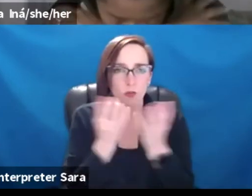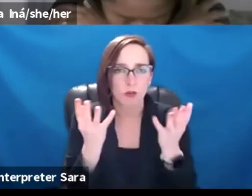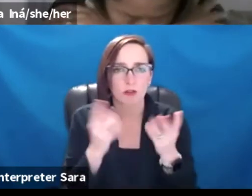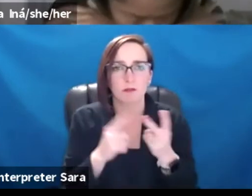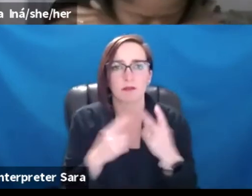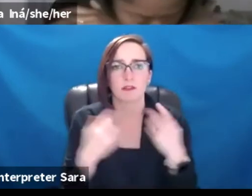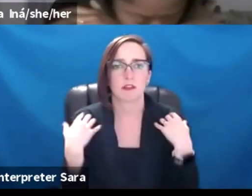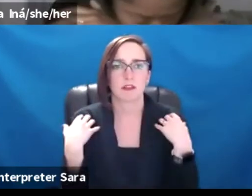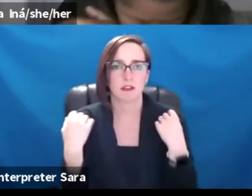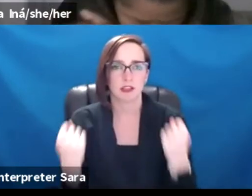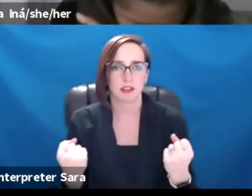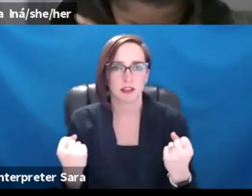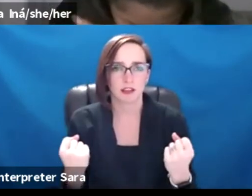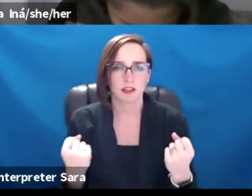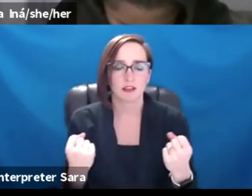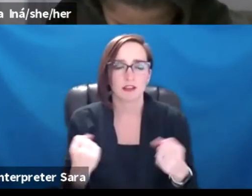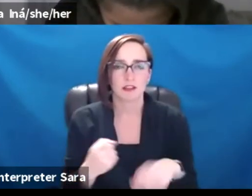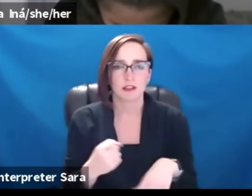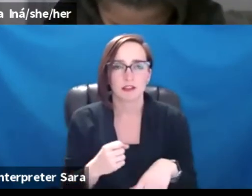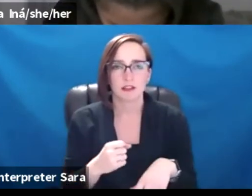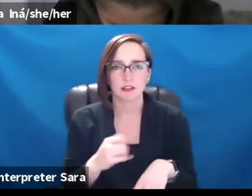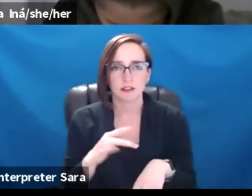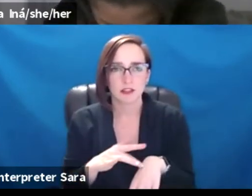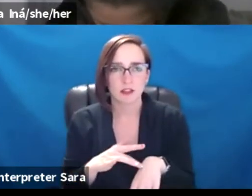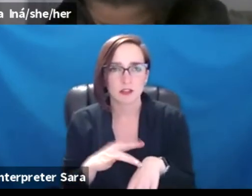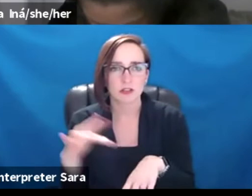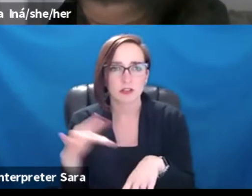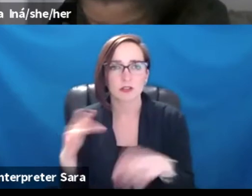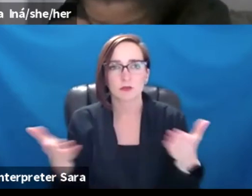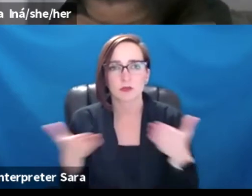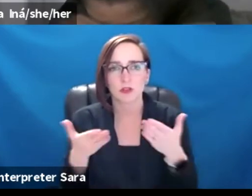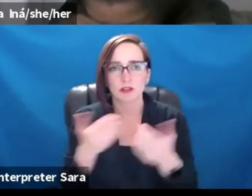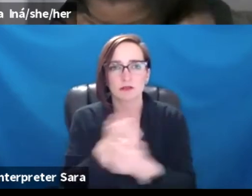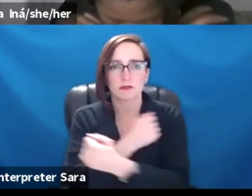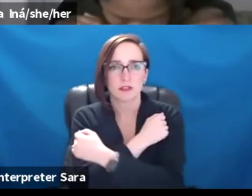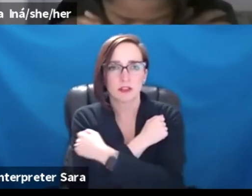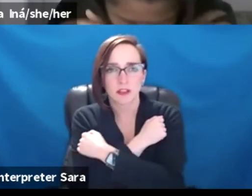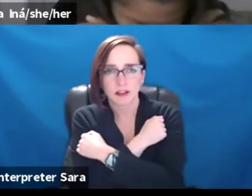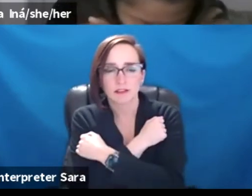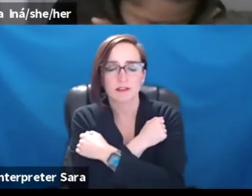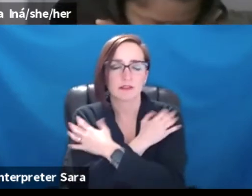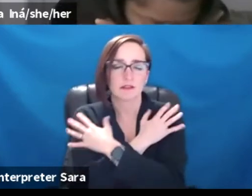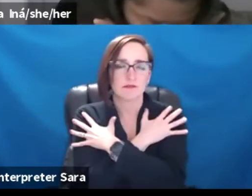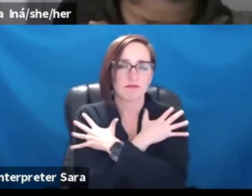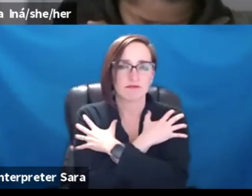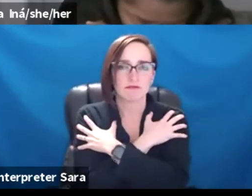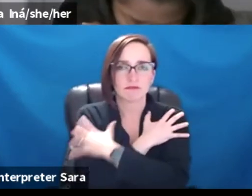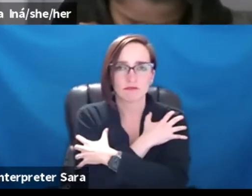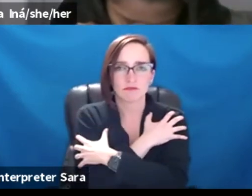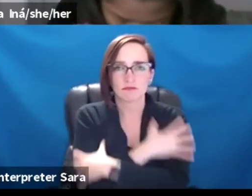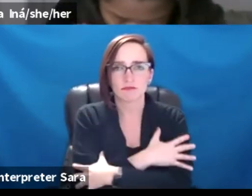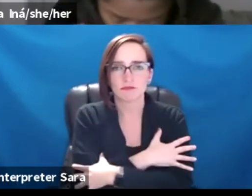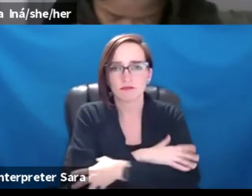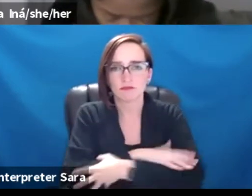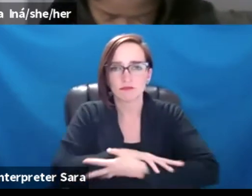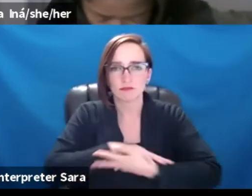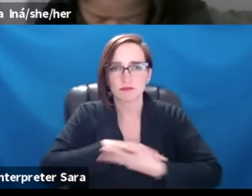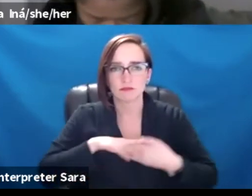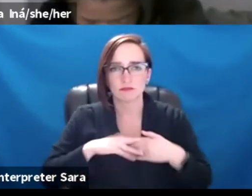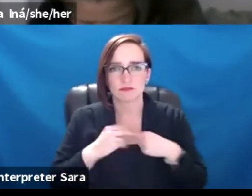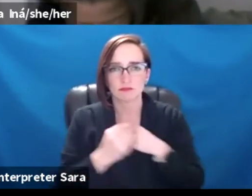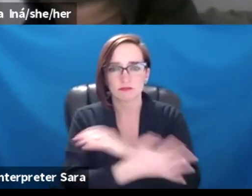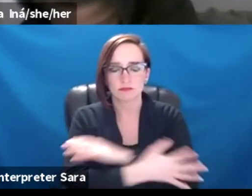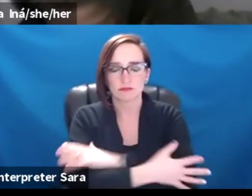healing touch, welcoming, loving touch, the kind of touch that says you are